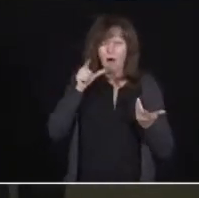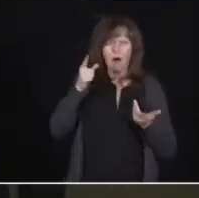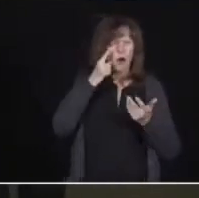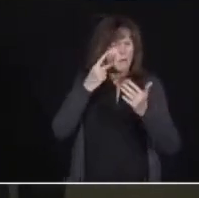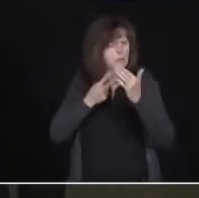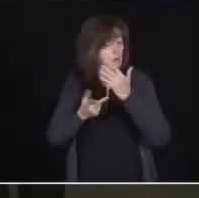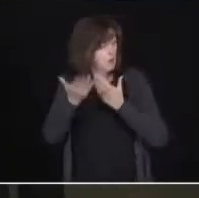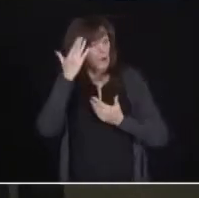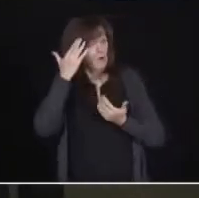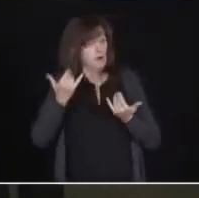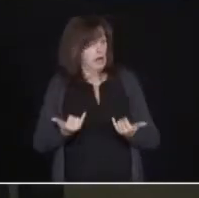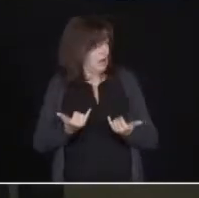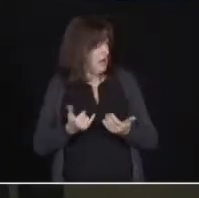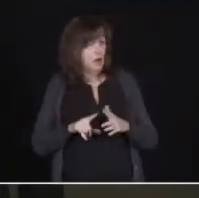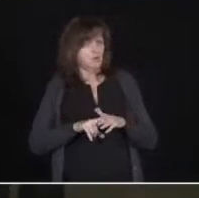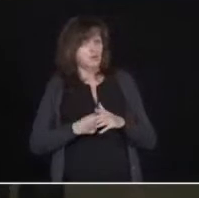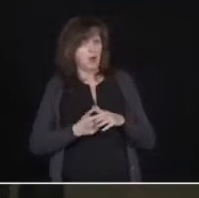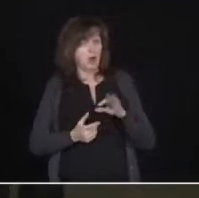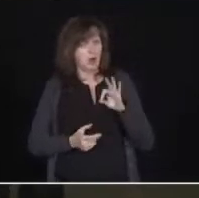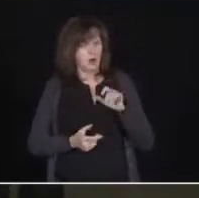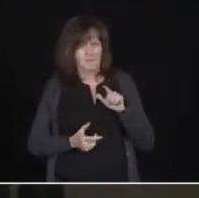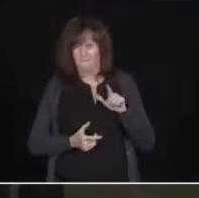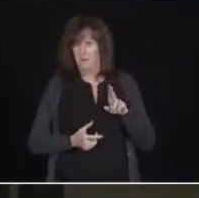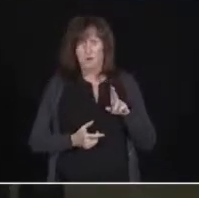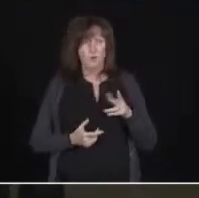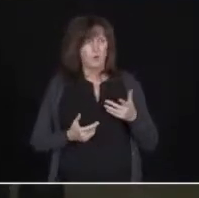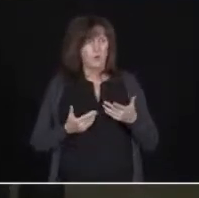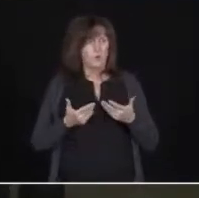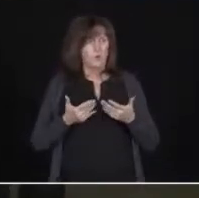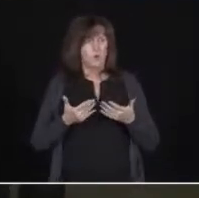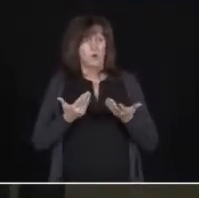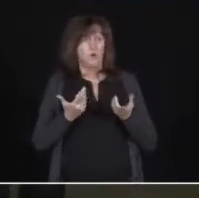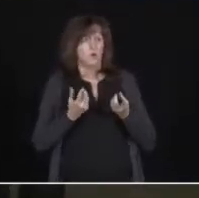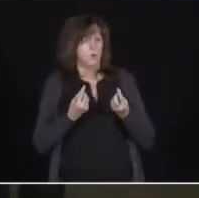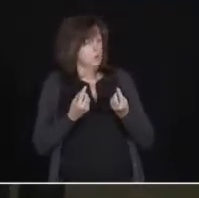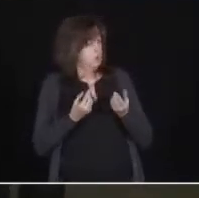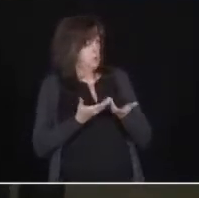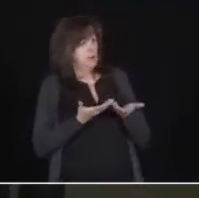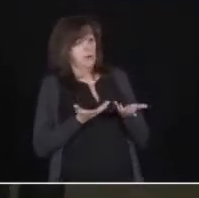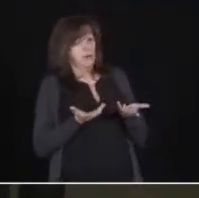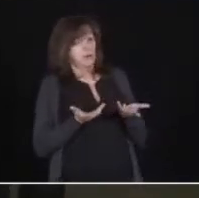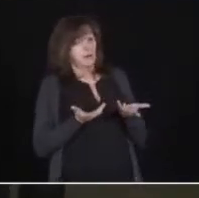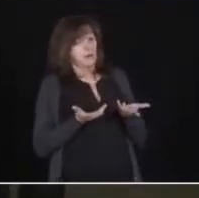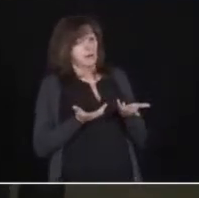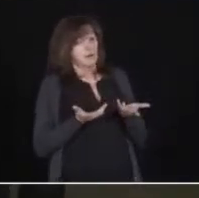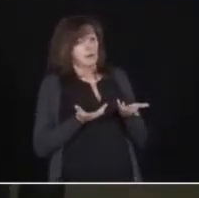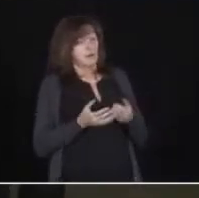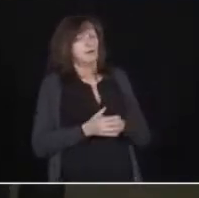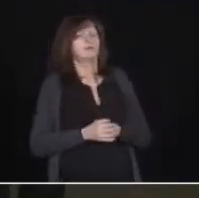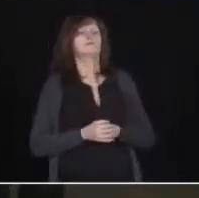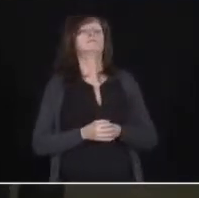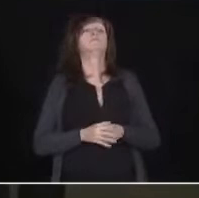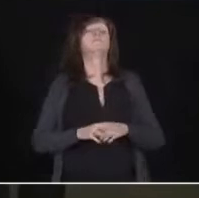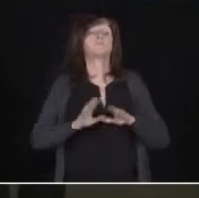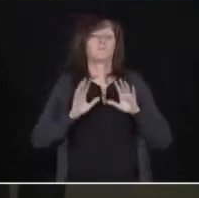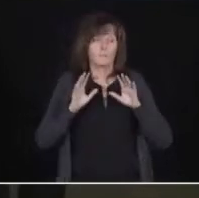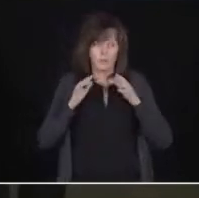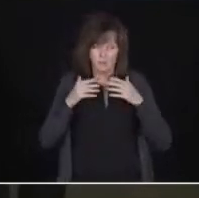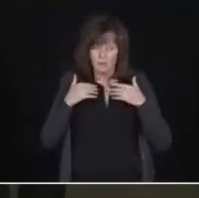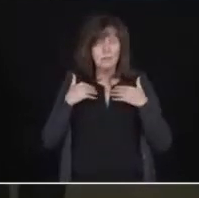season? And what is your advice to these people? Well, the advice that the minister gave is just call ahead. We have